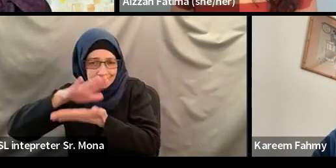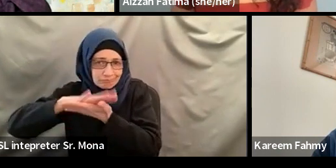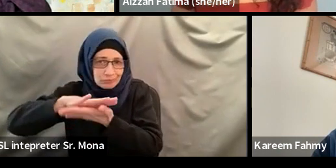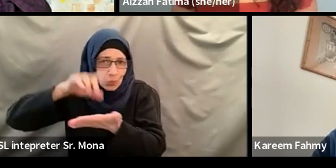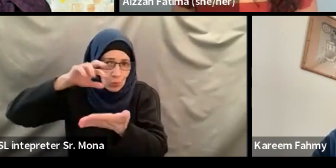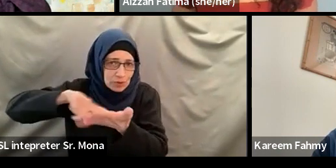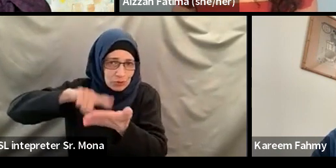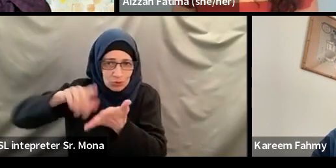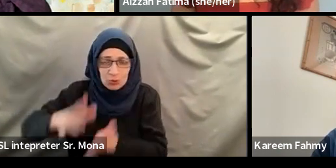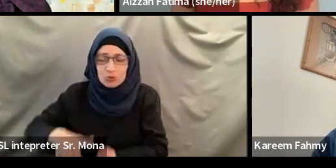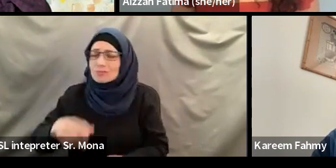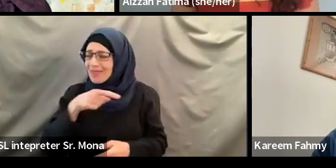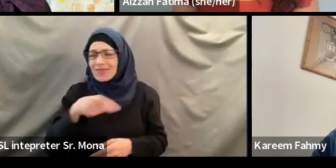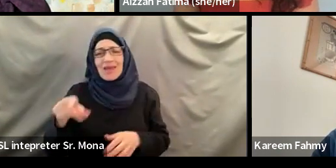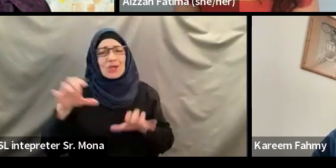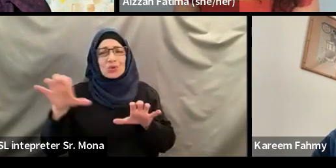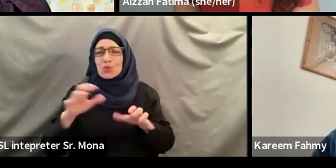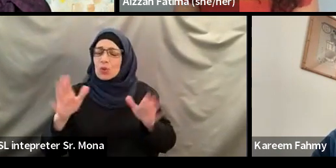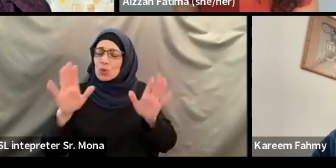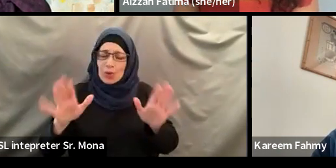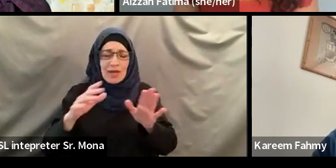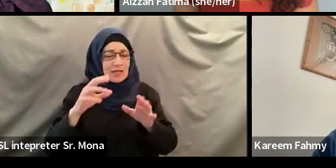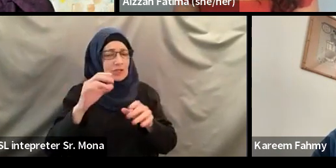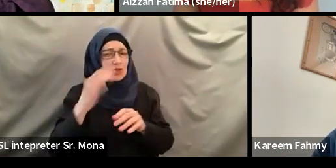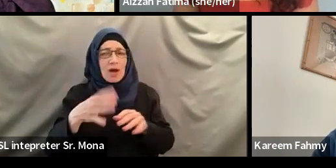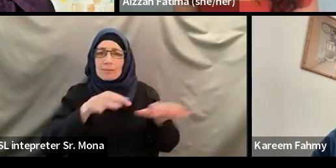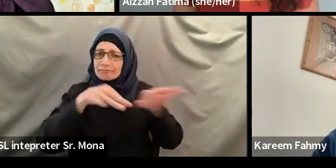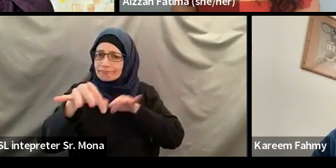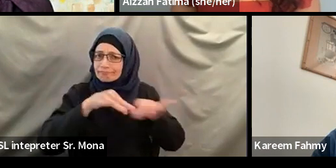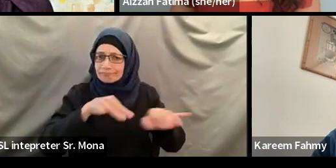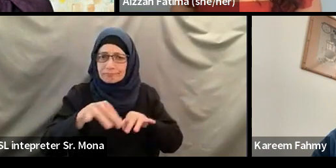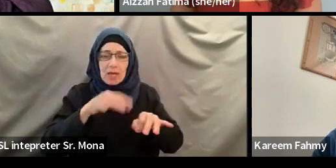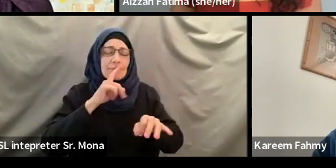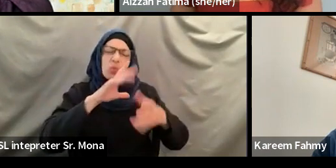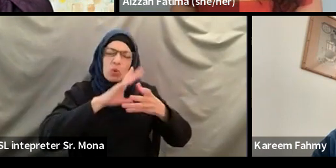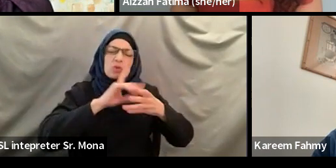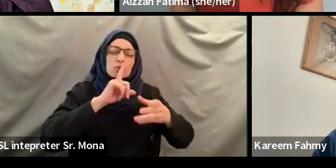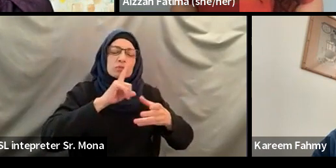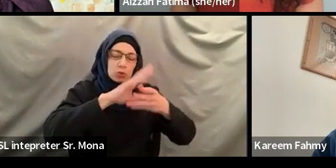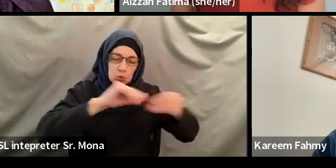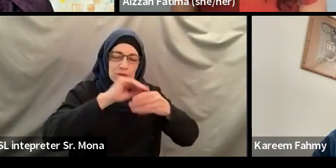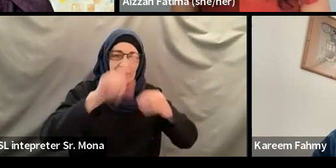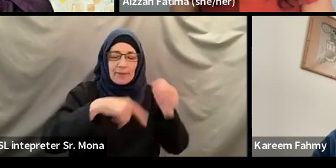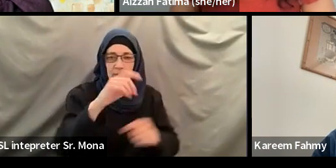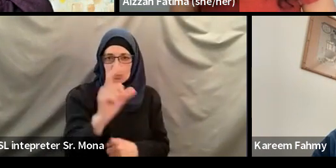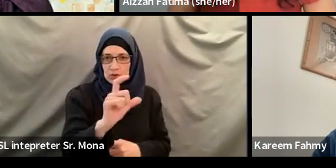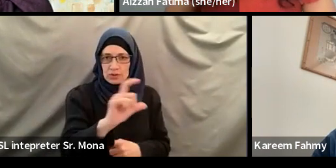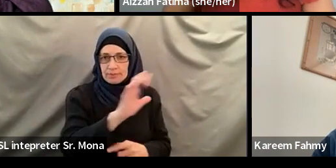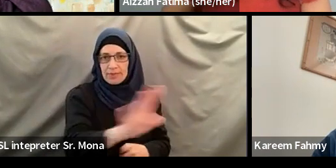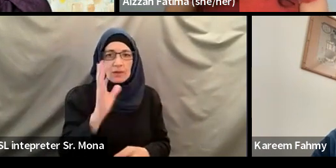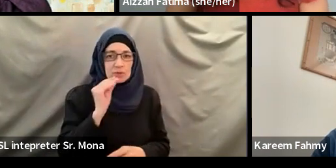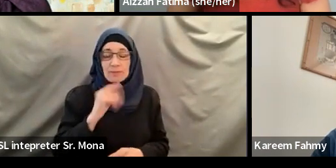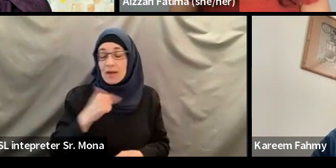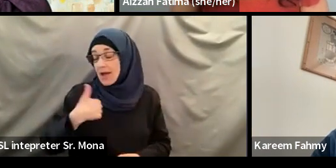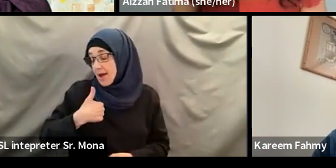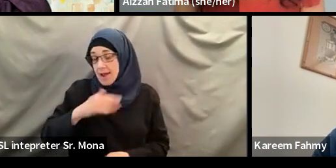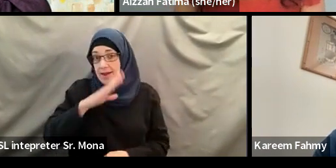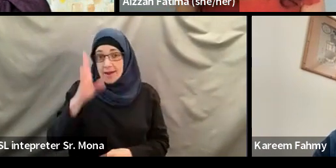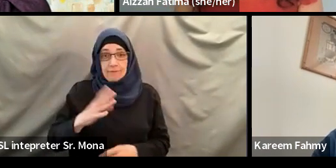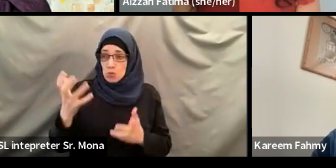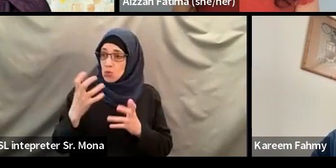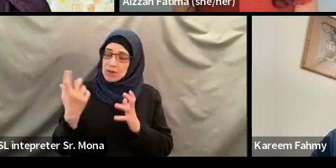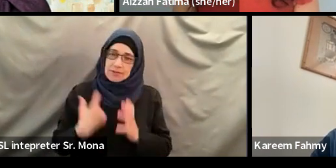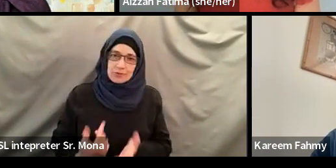Muslims and representing the Muslim narrative as widely as possible. I've never wanted to be a spokesperson, and I've never